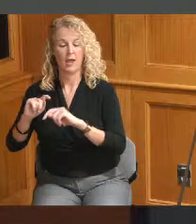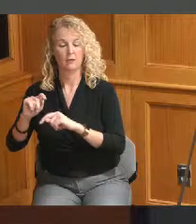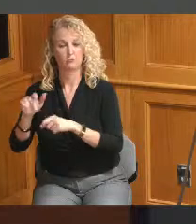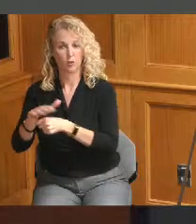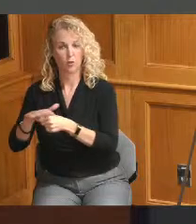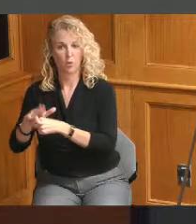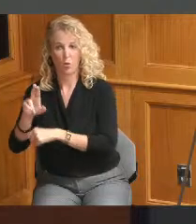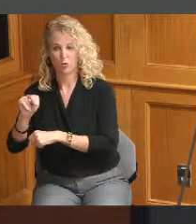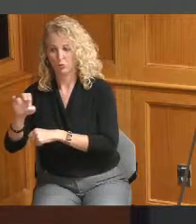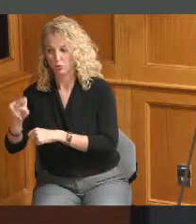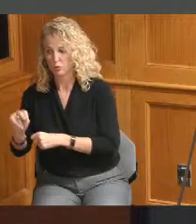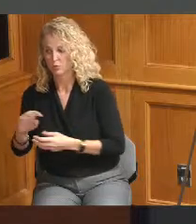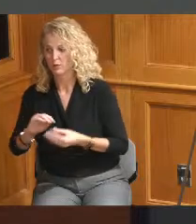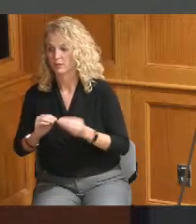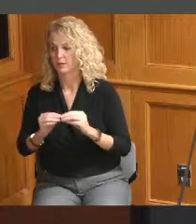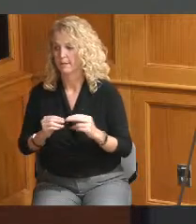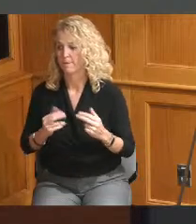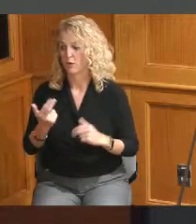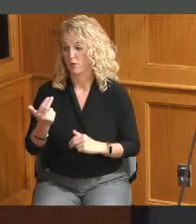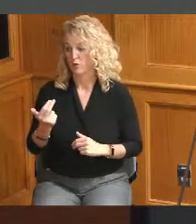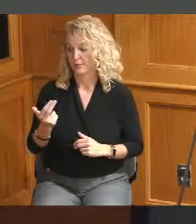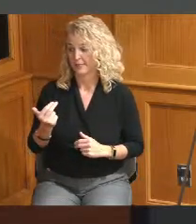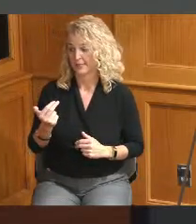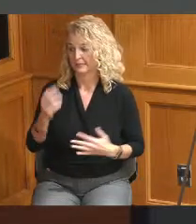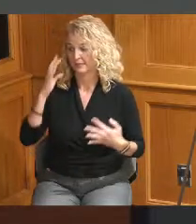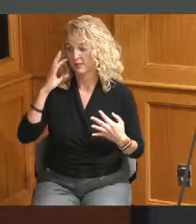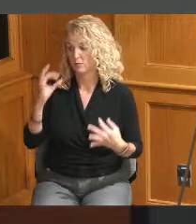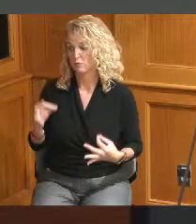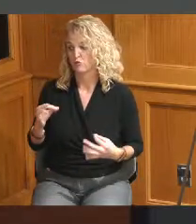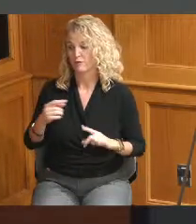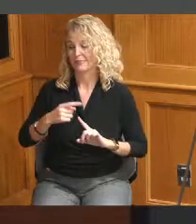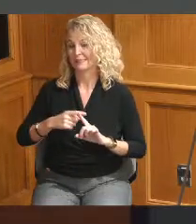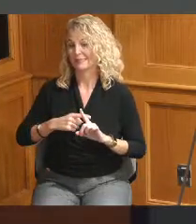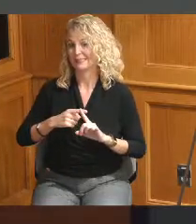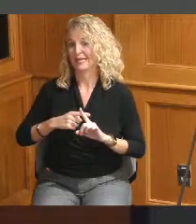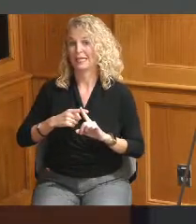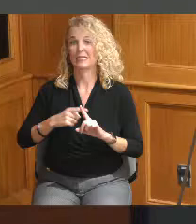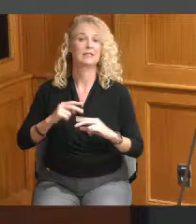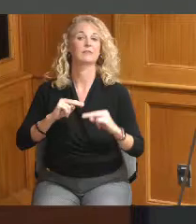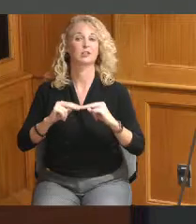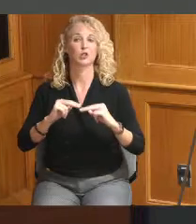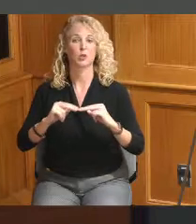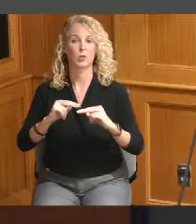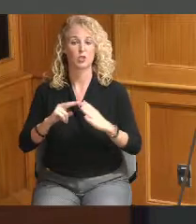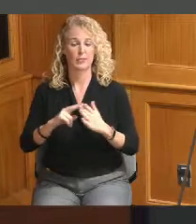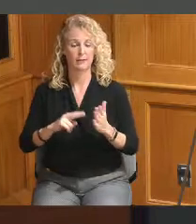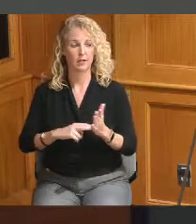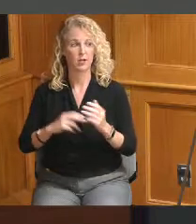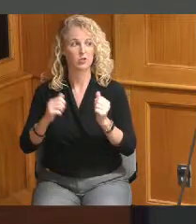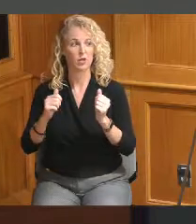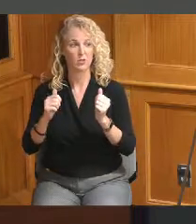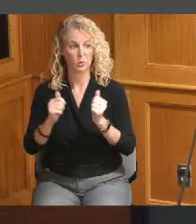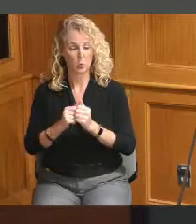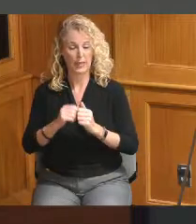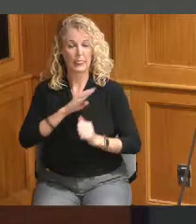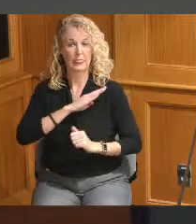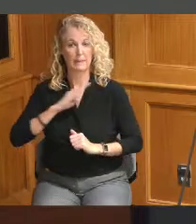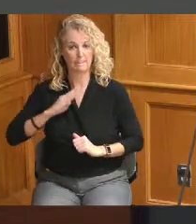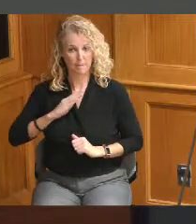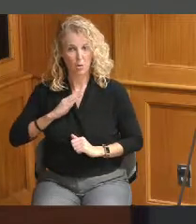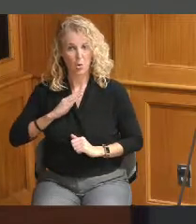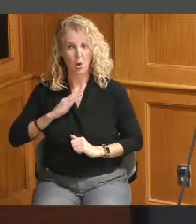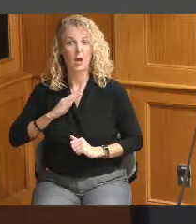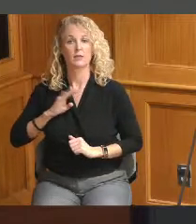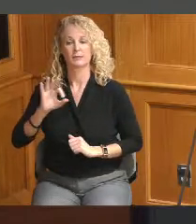union. Item 13 is a resolution approving the tentative collective bargaining agreement between the board and the Fraternal